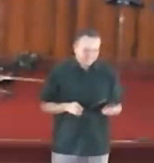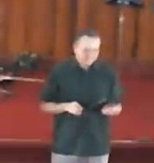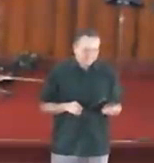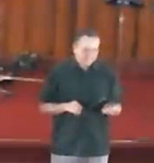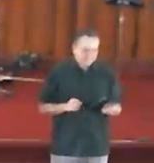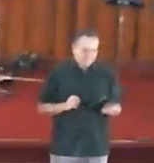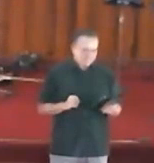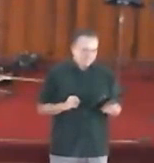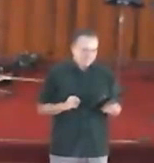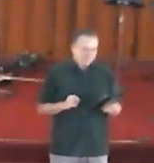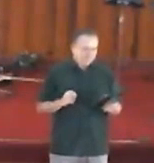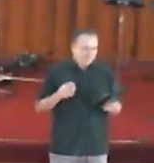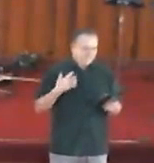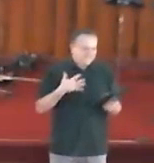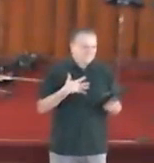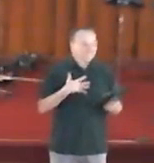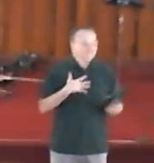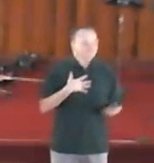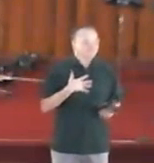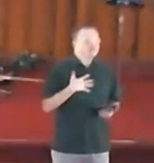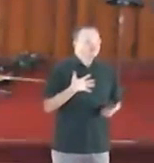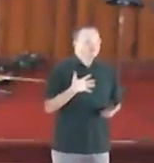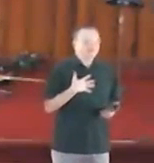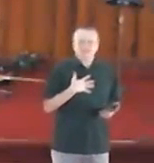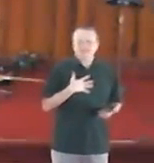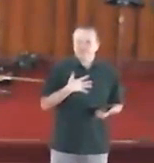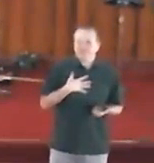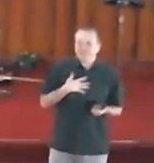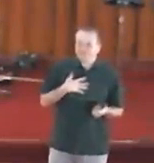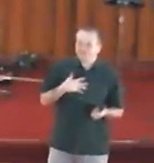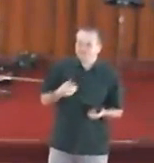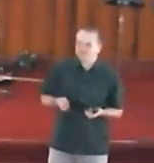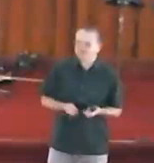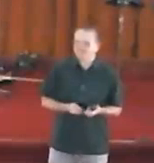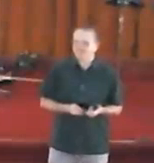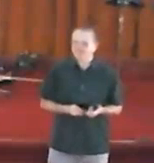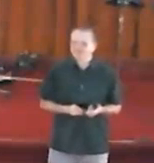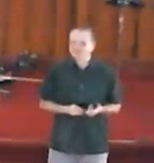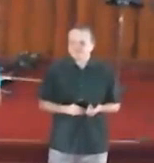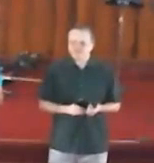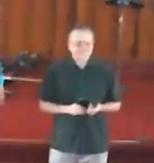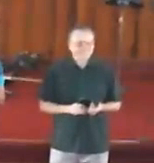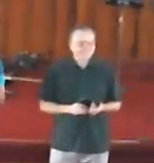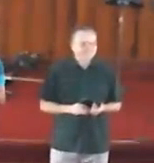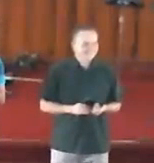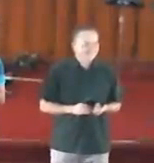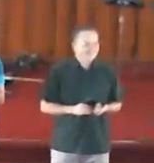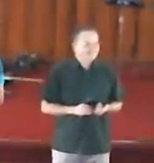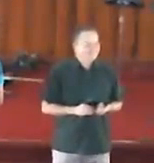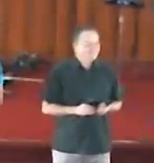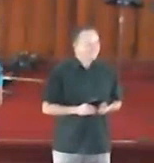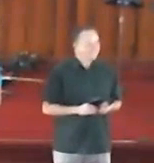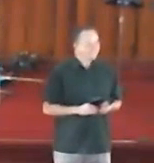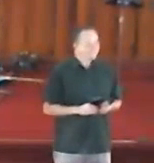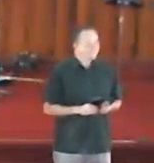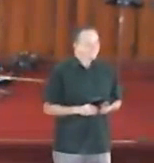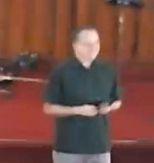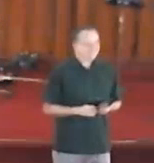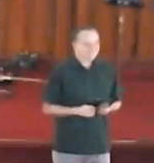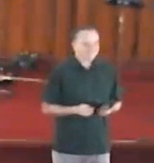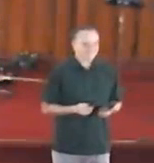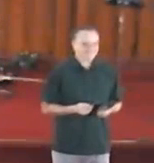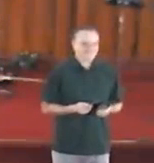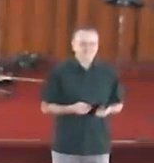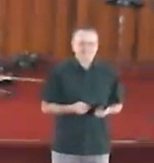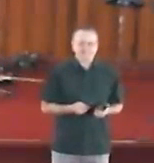pretty interesting. Dice, con la alegría que infunde el Espíritu Santo. It says, with the joy given by the